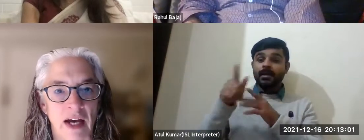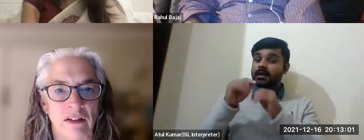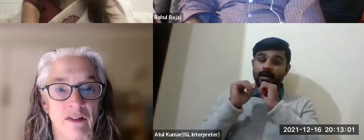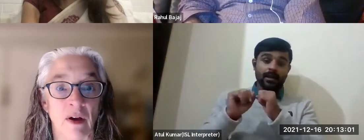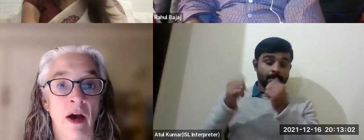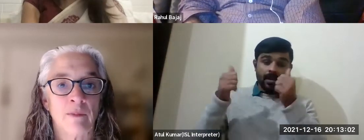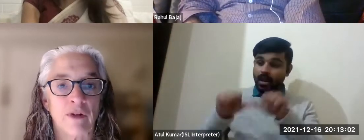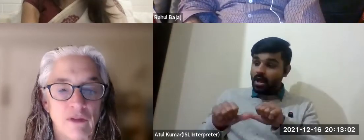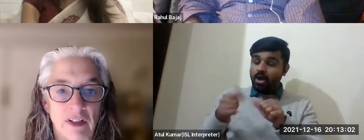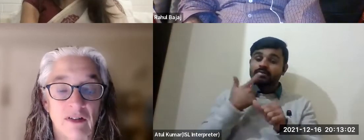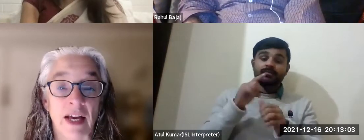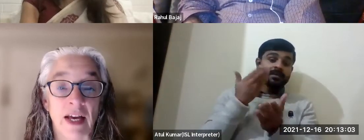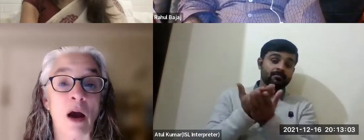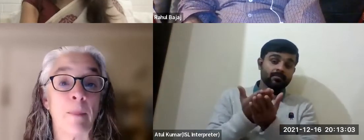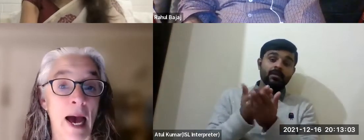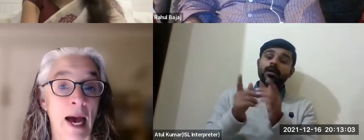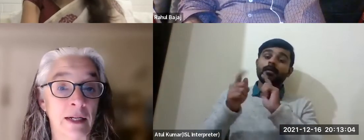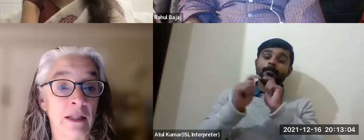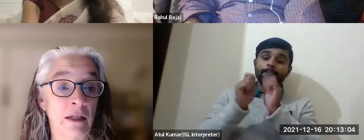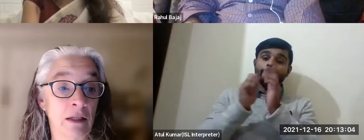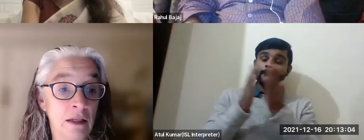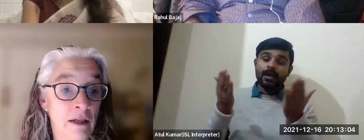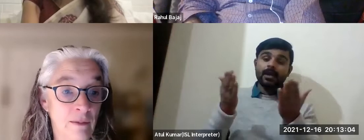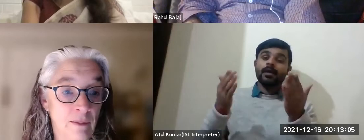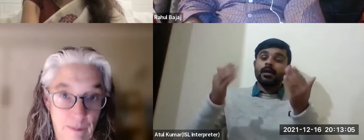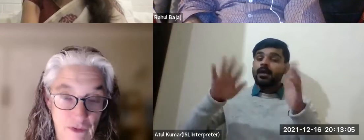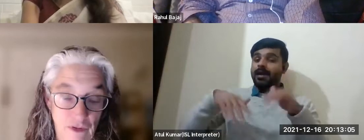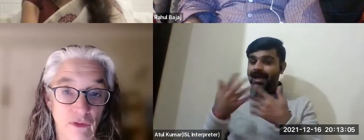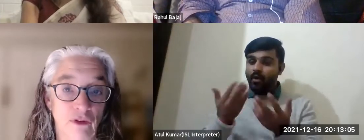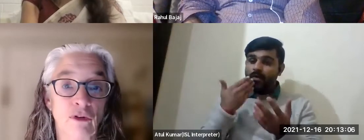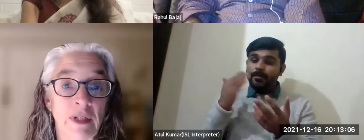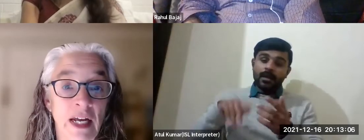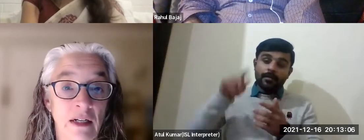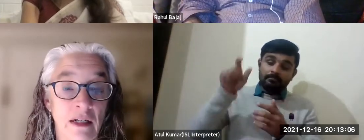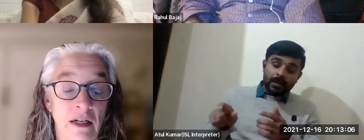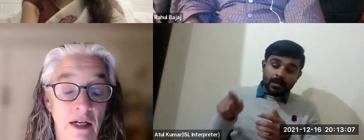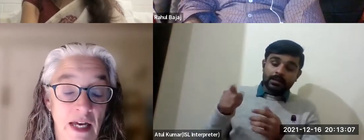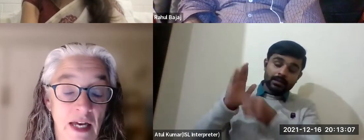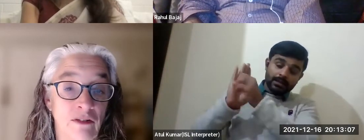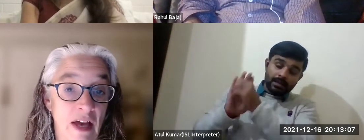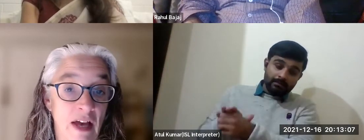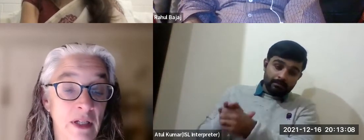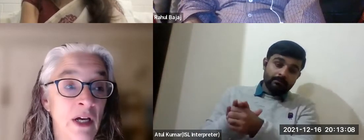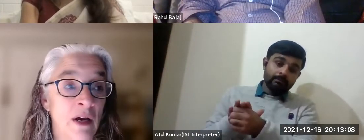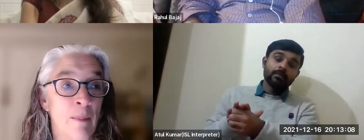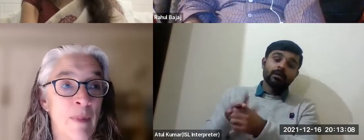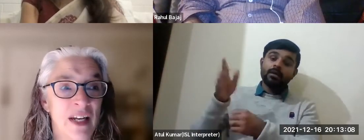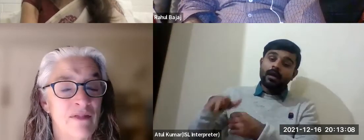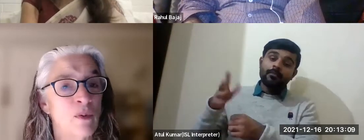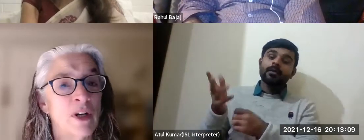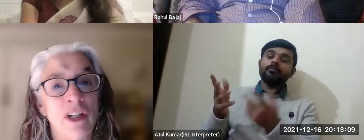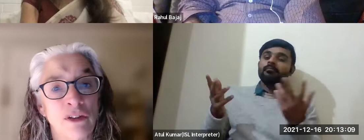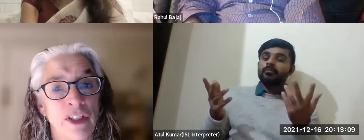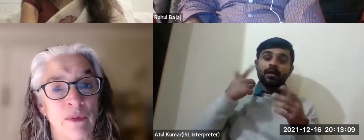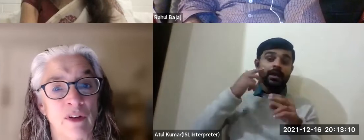lawsuit's filed, there's a press release saying how bad the person who's discriminated against has been. But